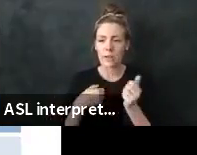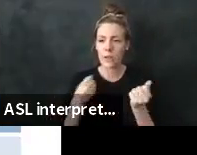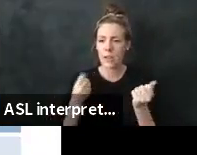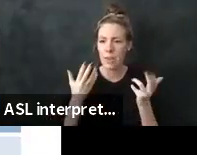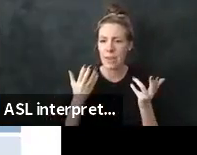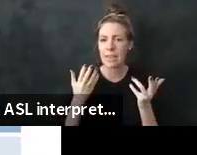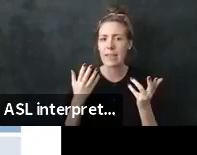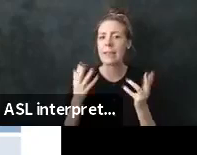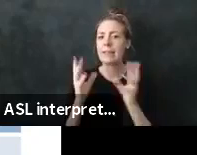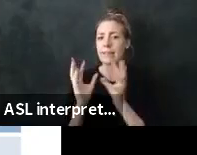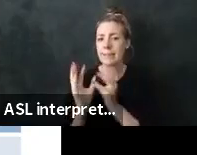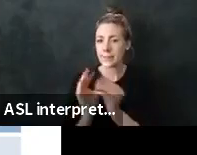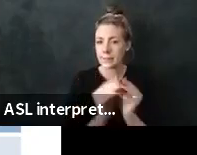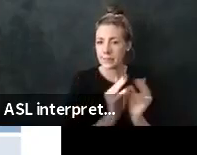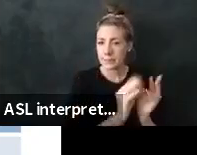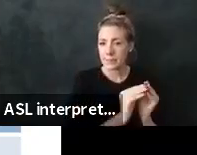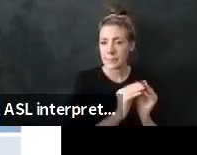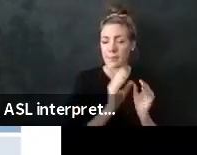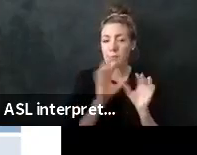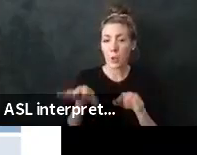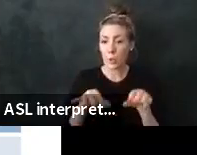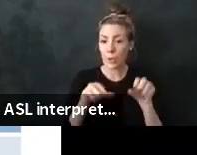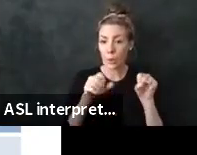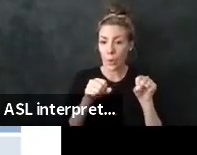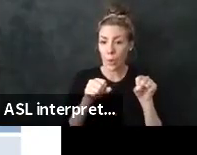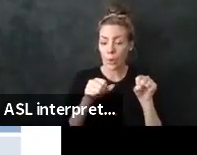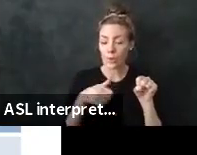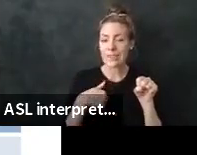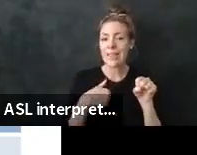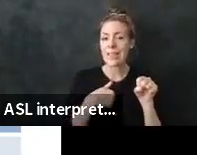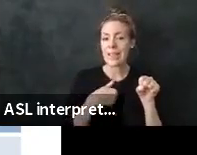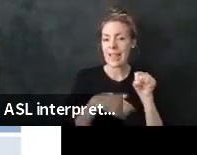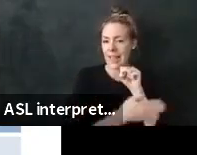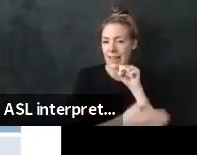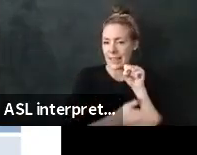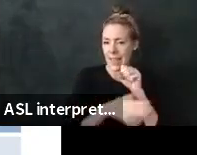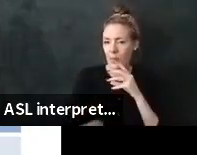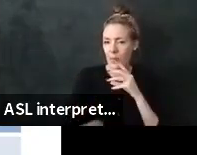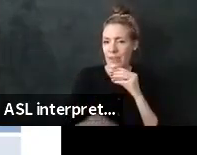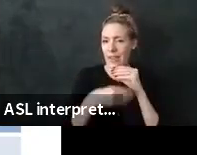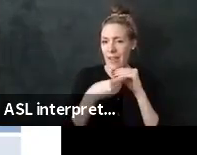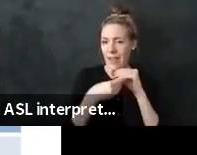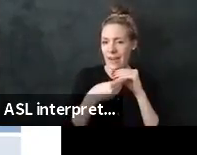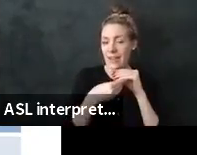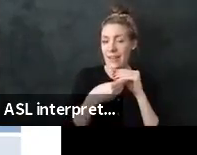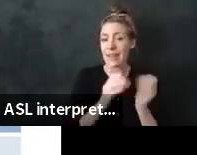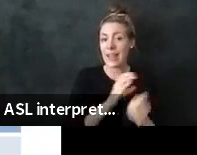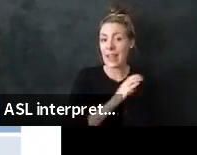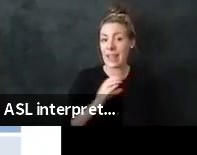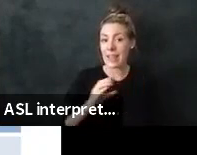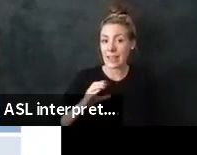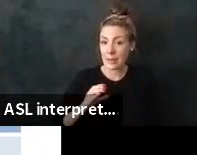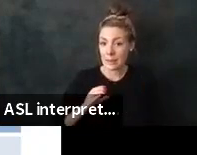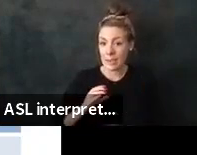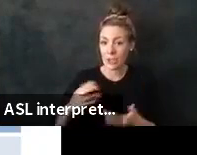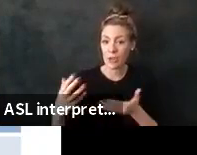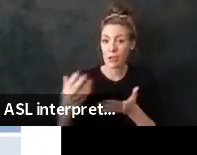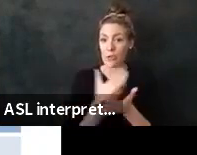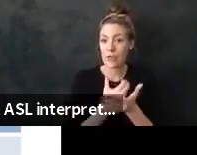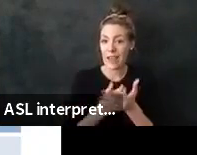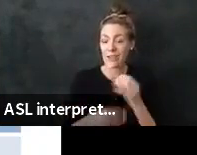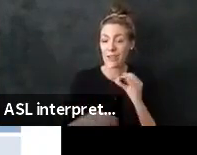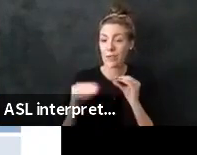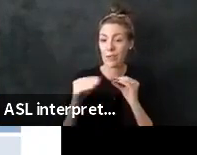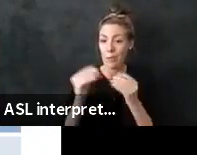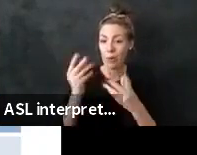county added a different layer. They assigned the Advisory Redistricting Commission to gather additional input from